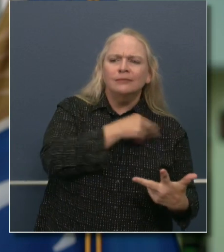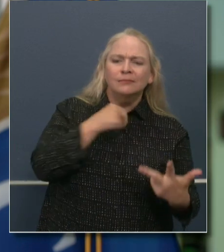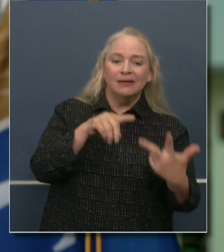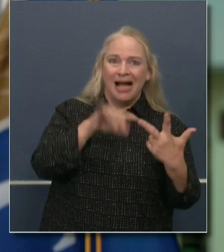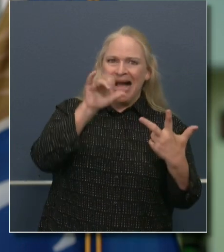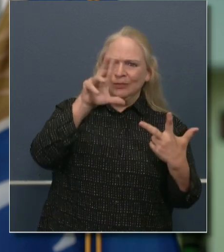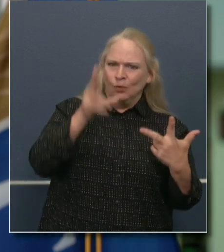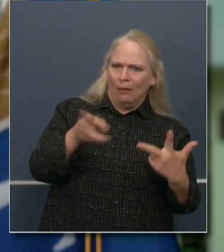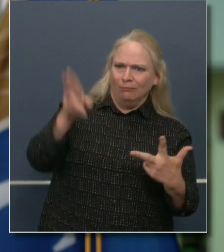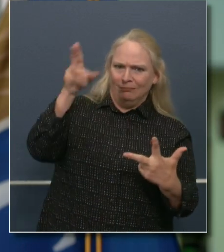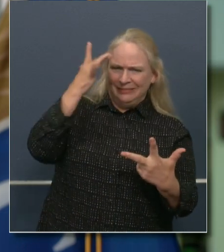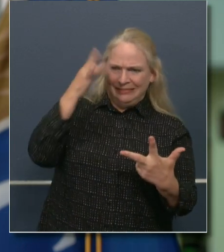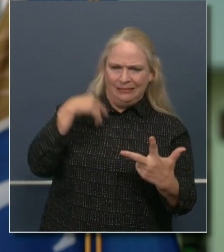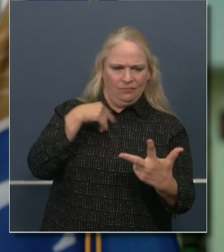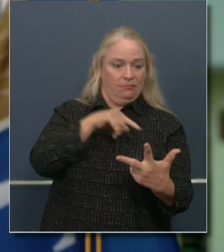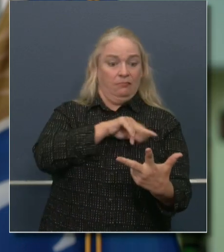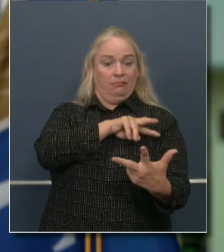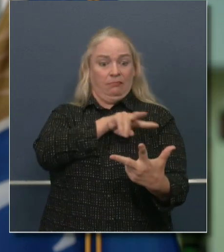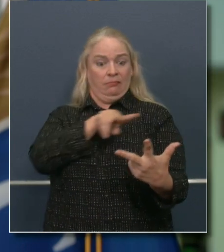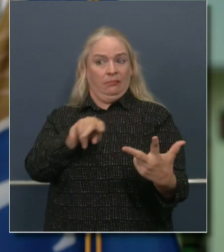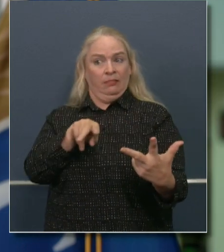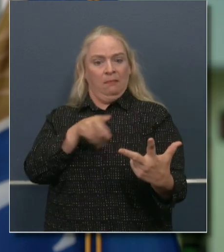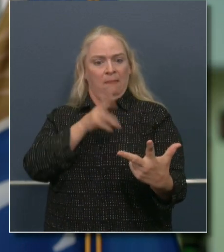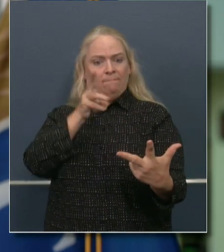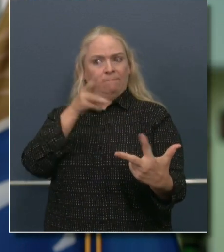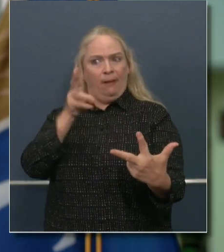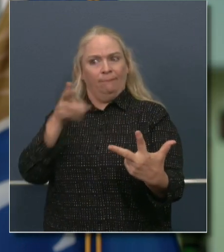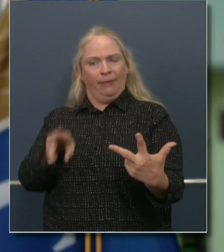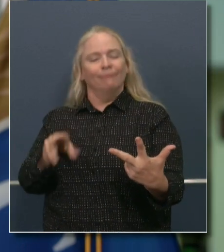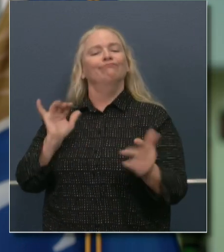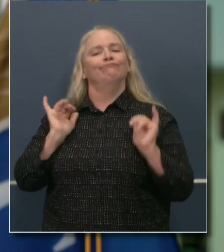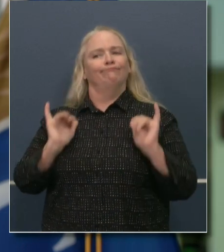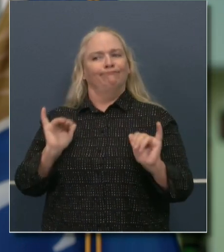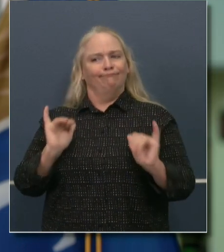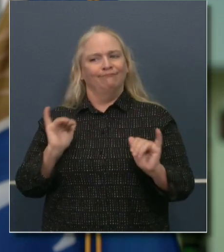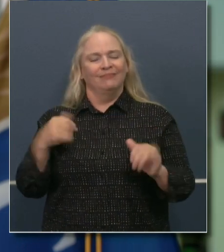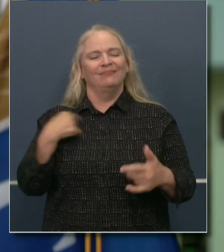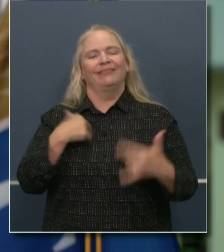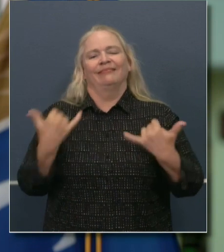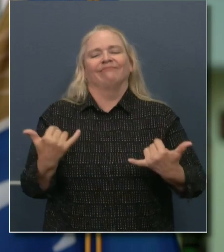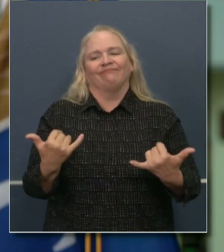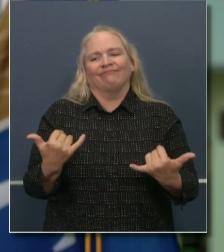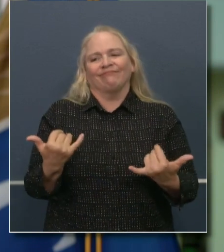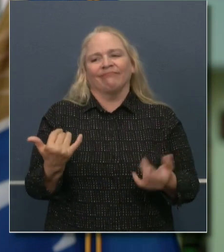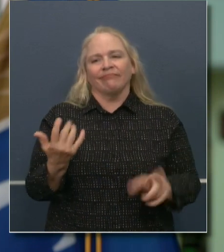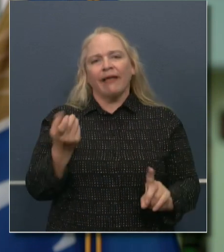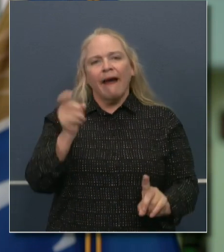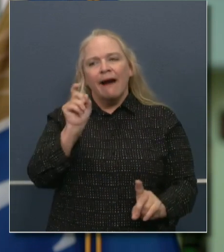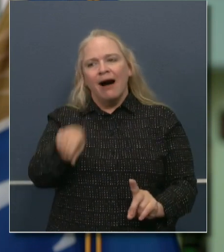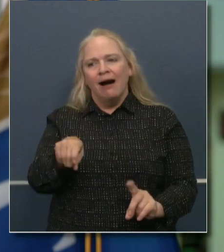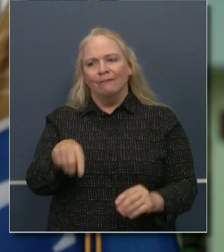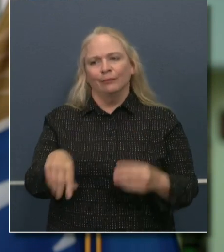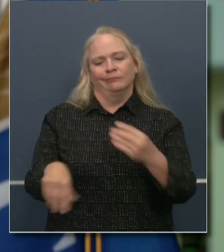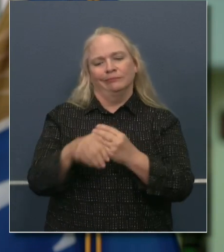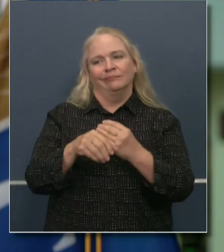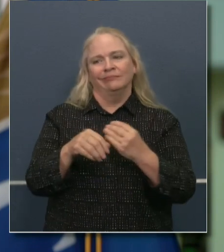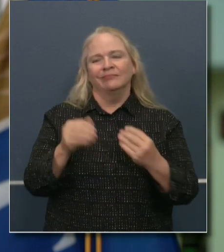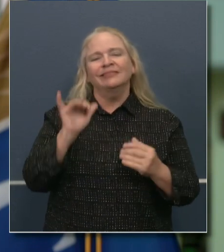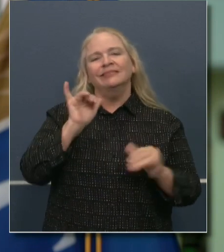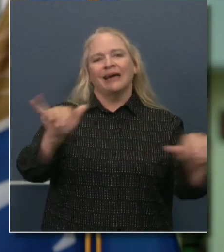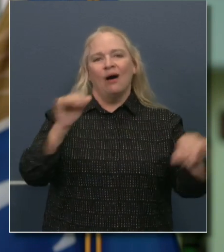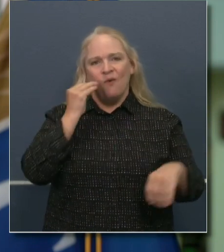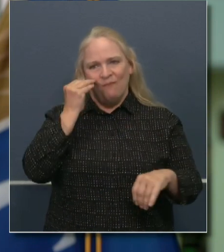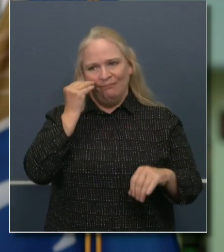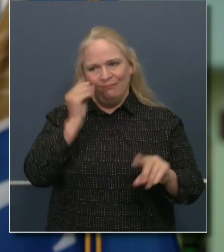switch, today we are announcing additional statewide actions as it relates to our stay-at-home order here in the state